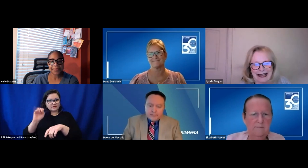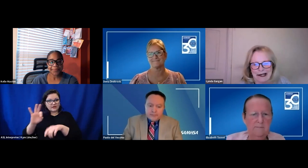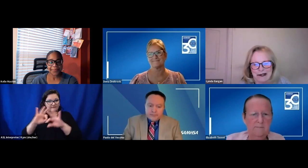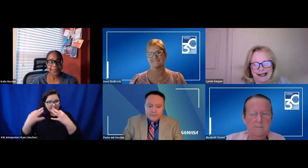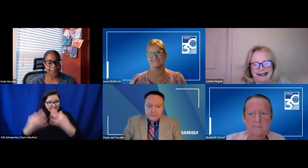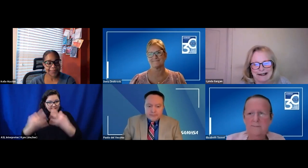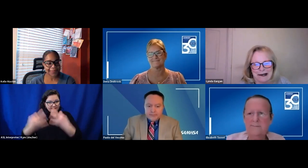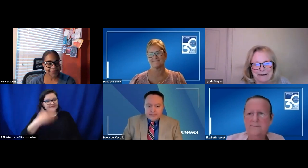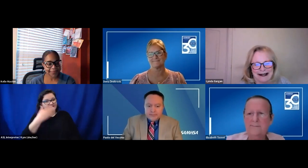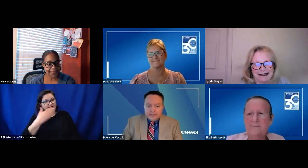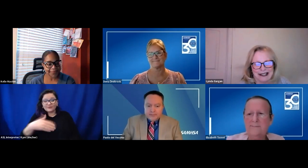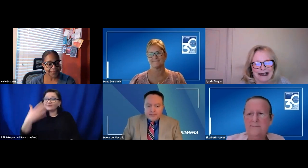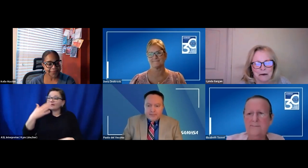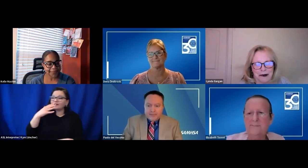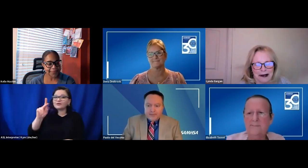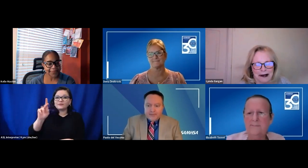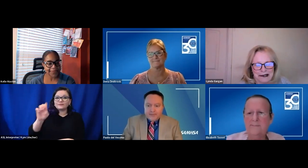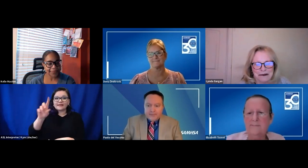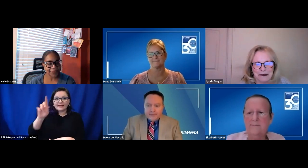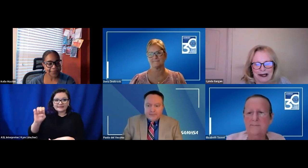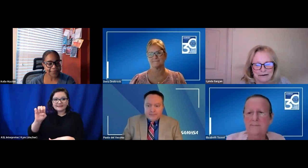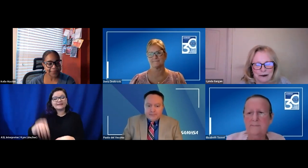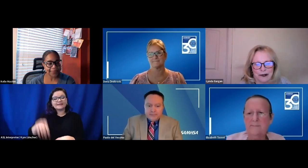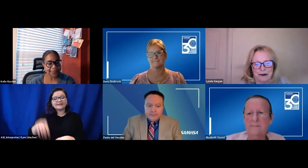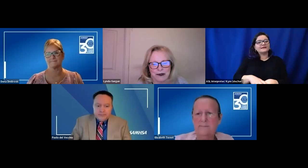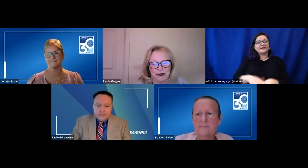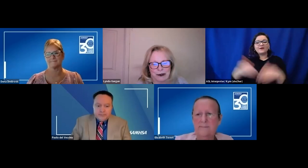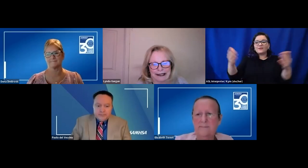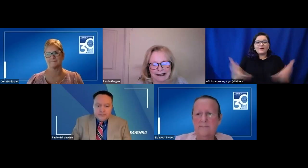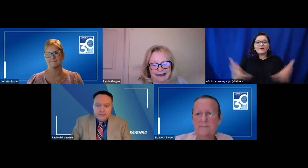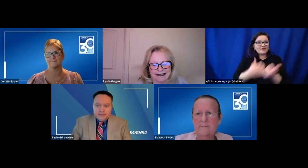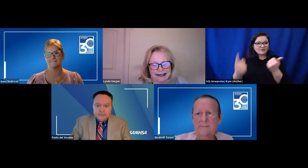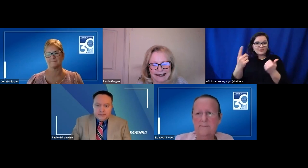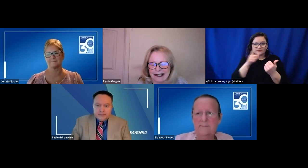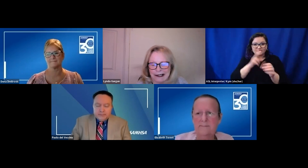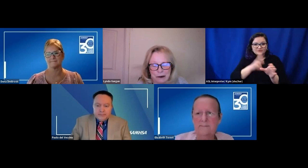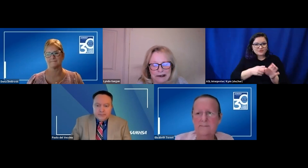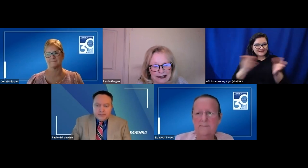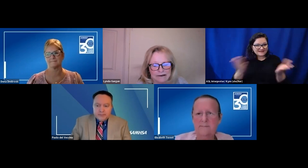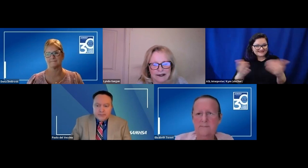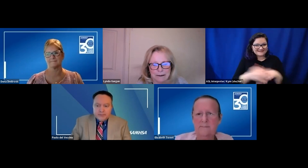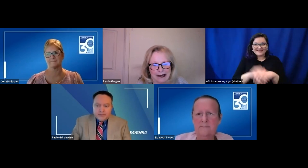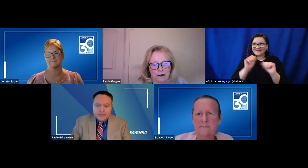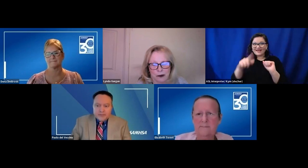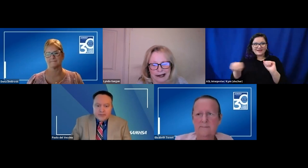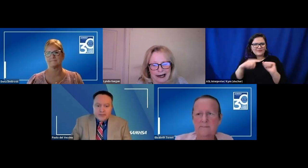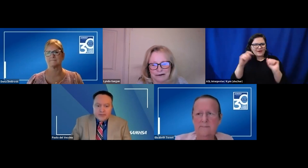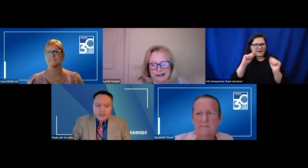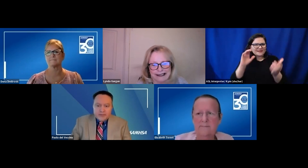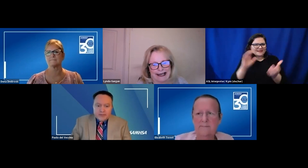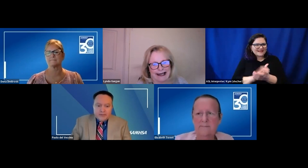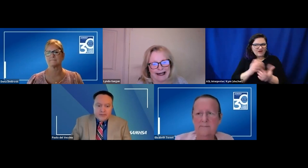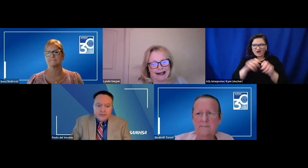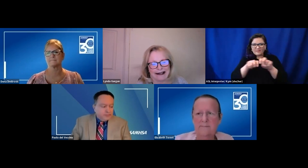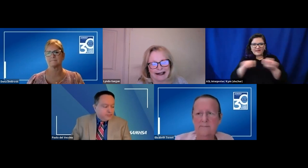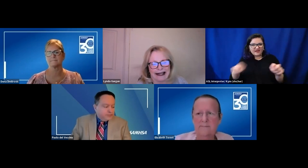Thank you, Kelly, so much, and welcome to everyone who's joining us. Can you believe this panel we have